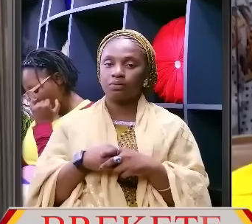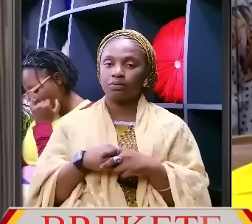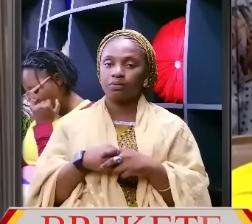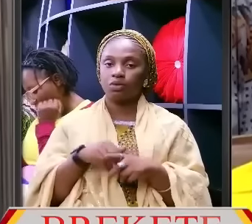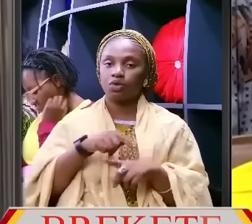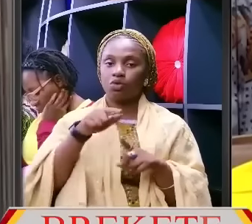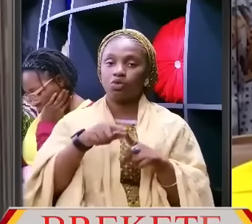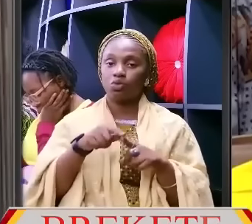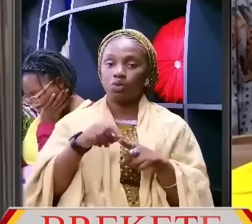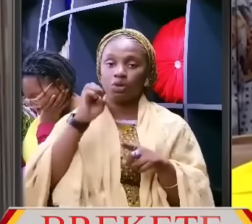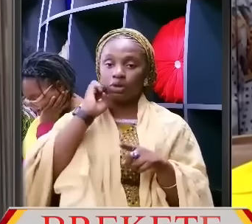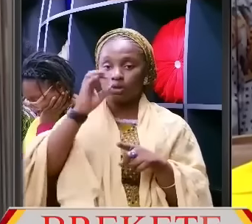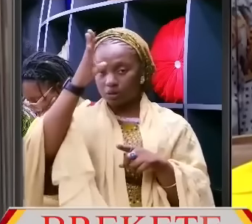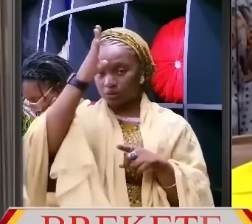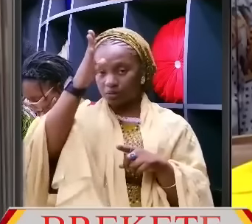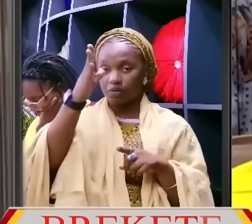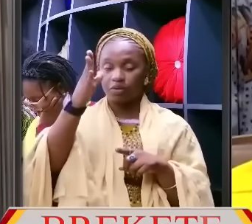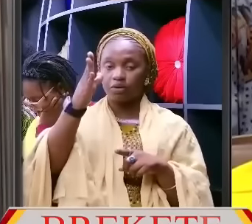When his